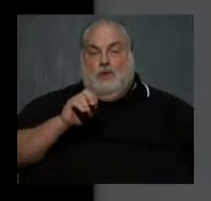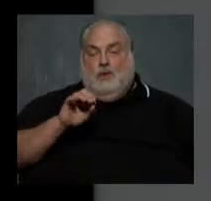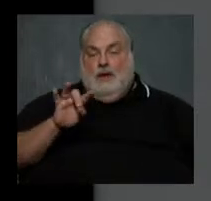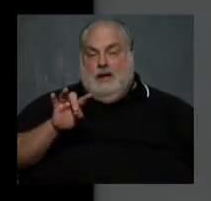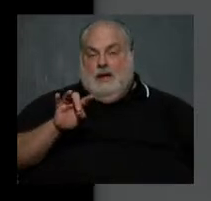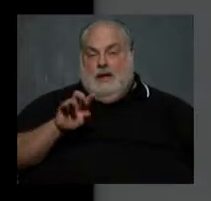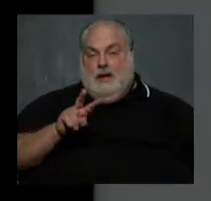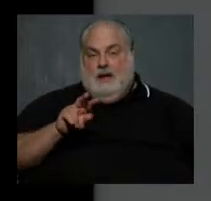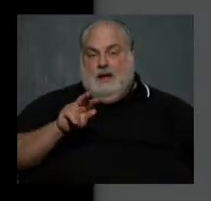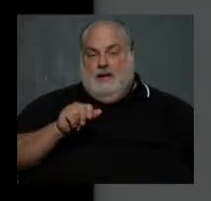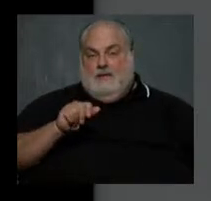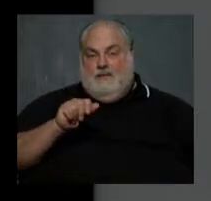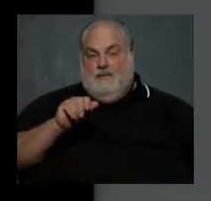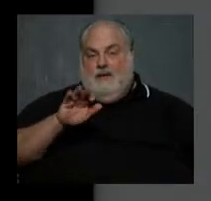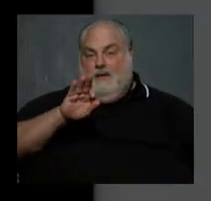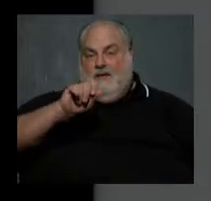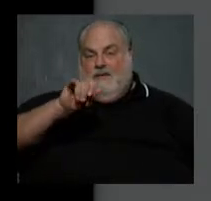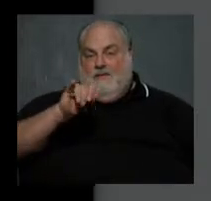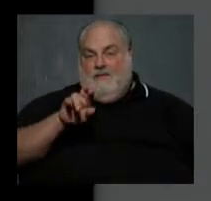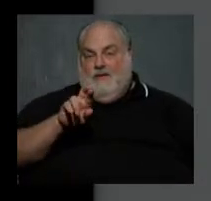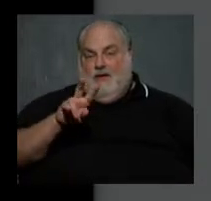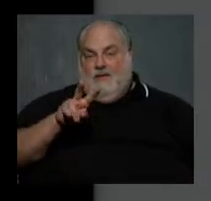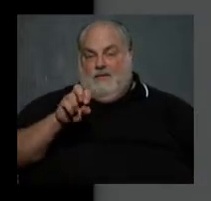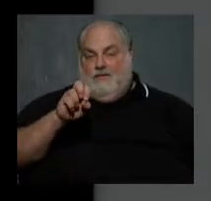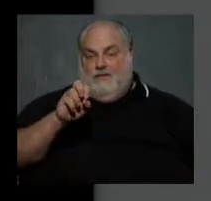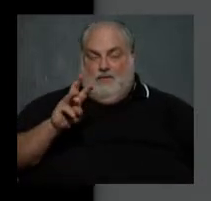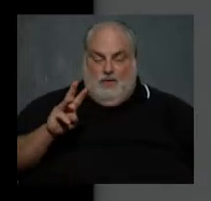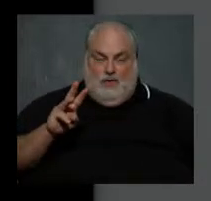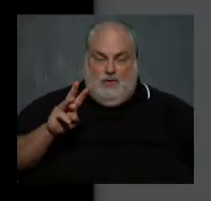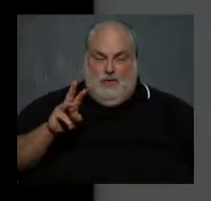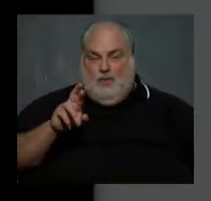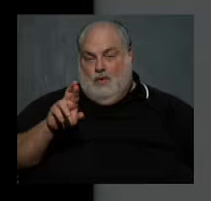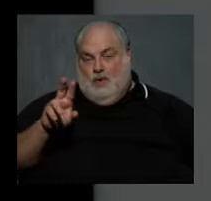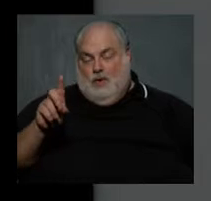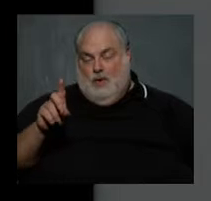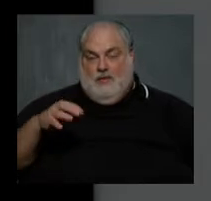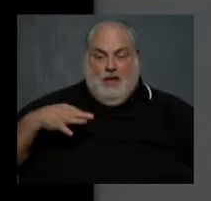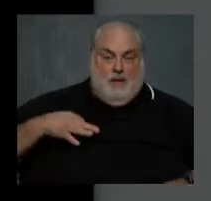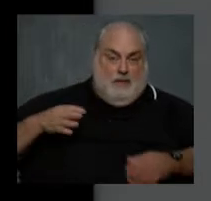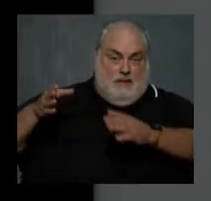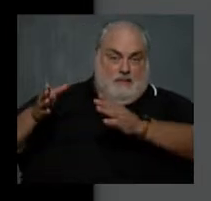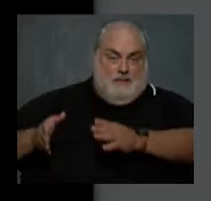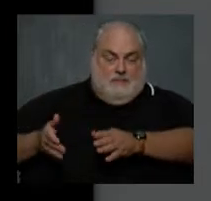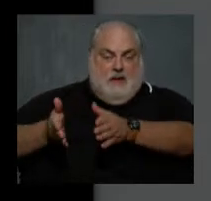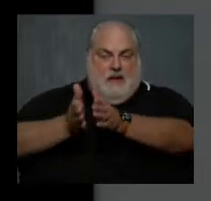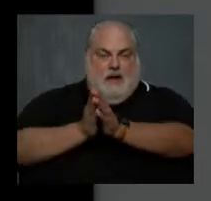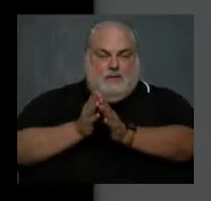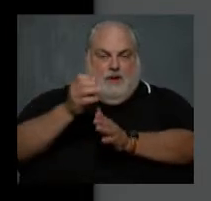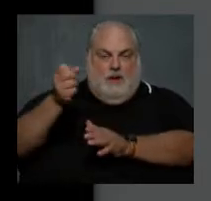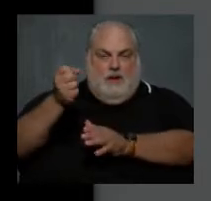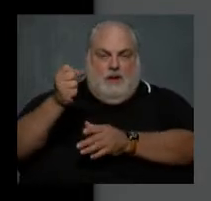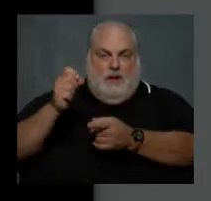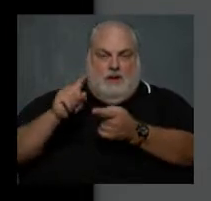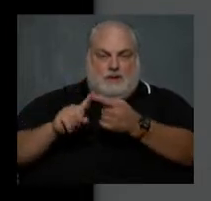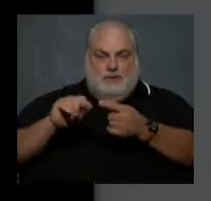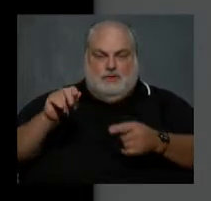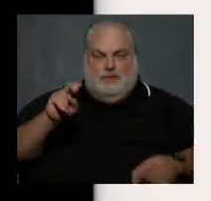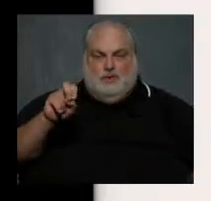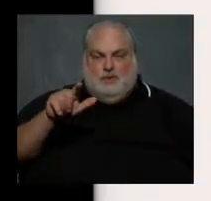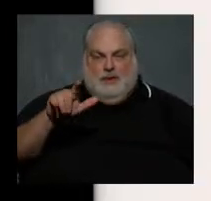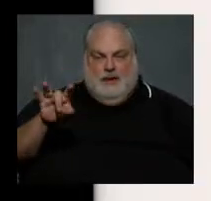The applicant submitted a request dated May 9, 2018, requesting deferral of this item to the June 28, 2018 public